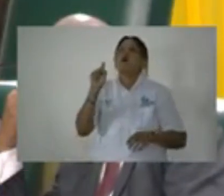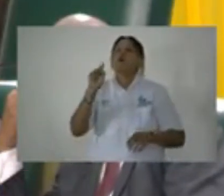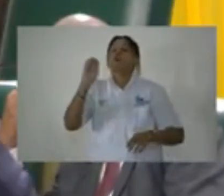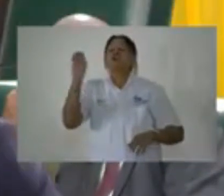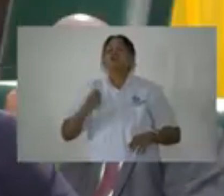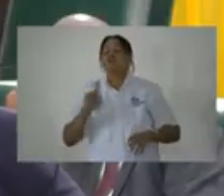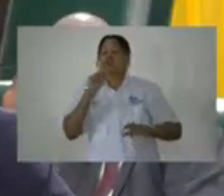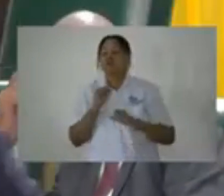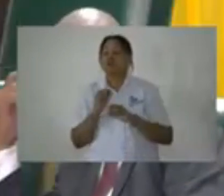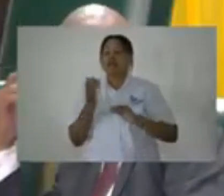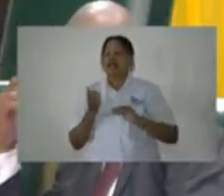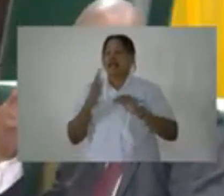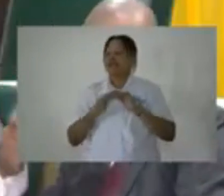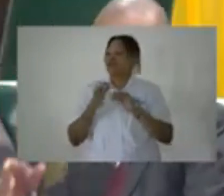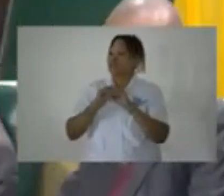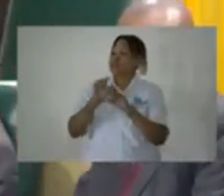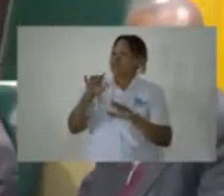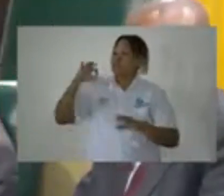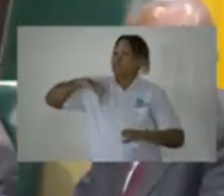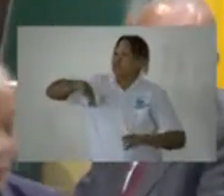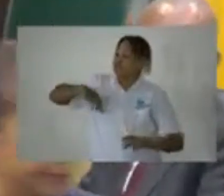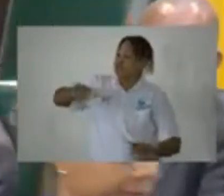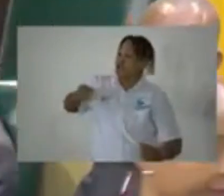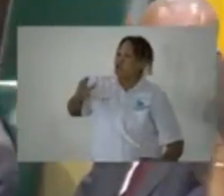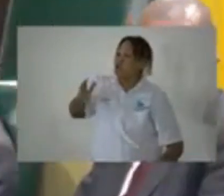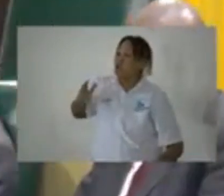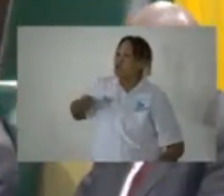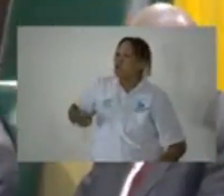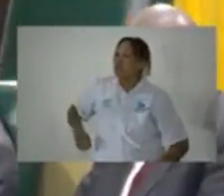100% increase in the benefit.